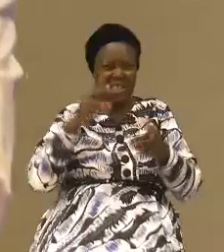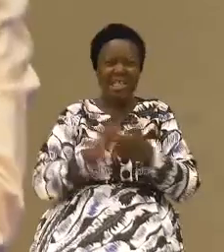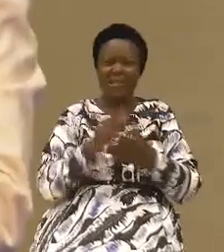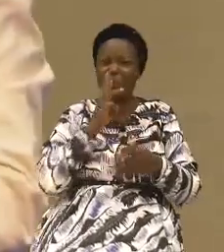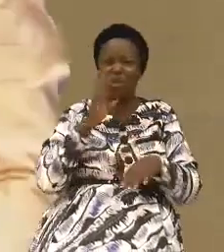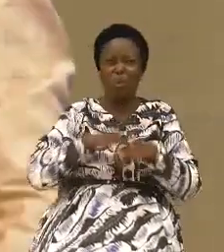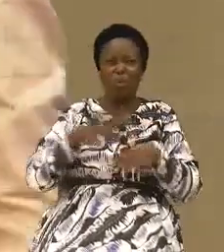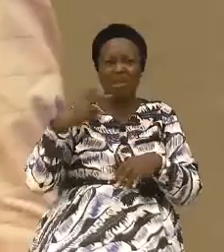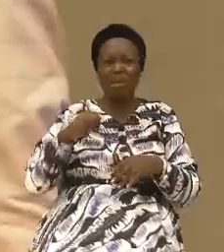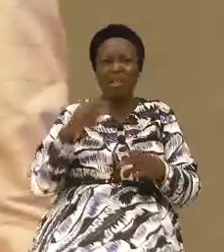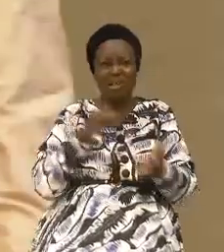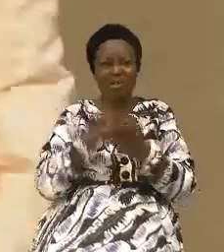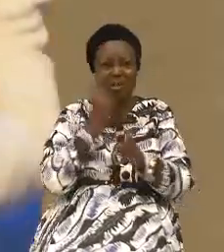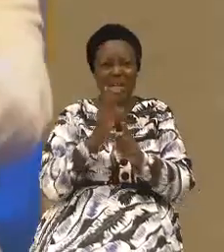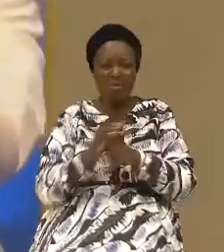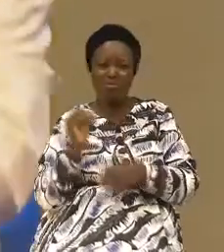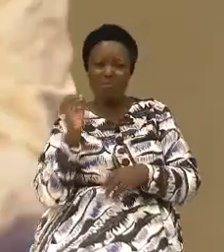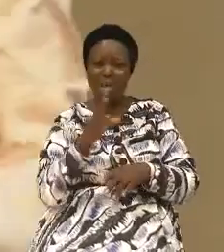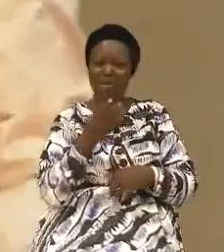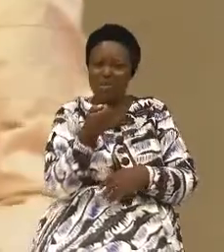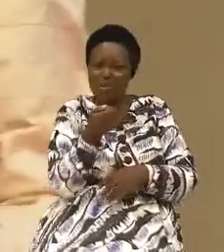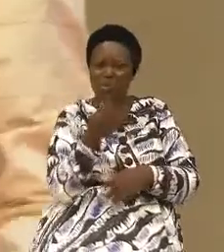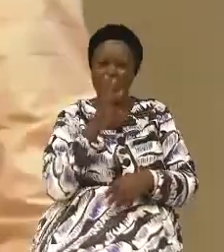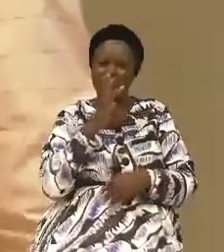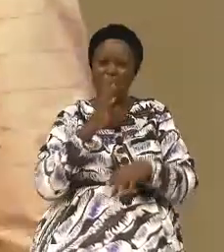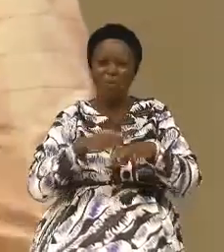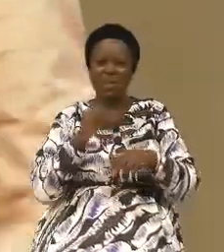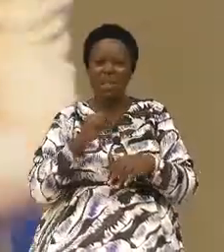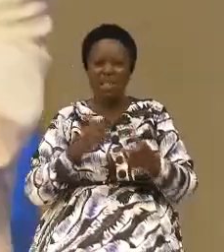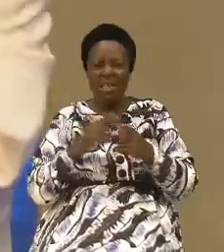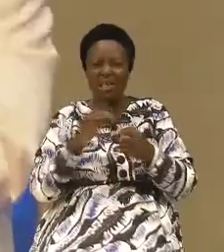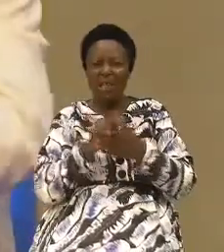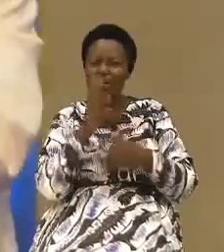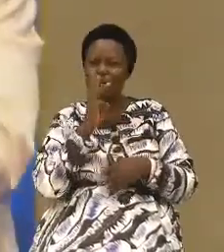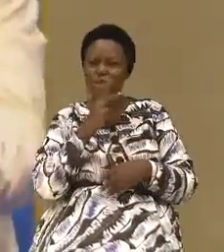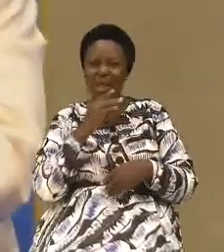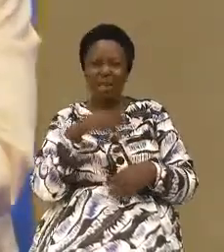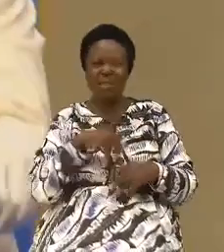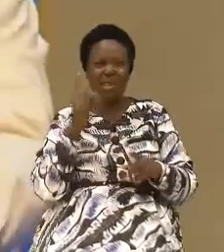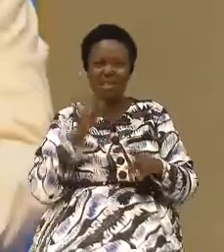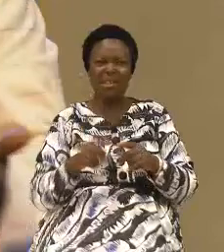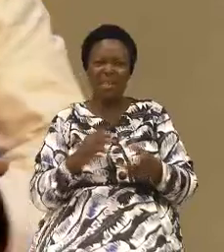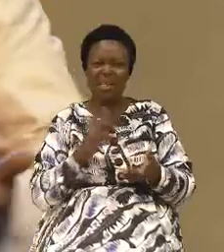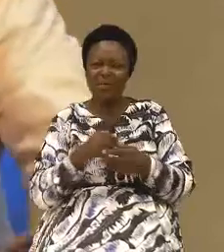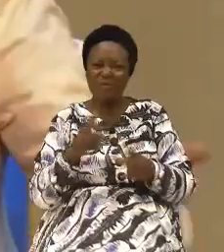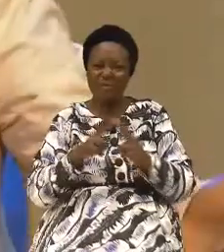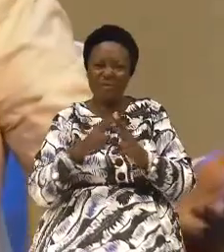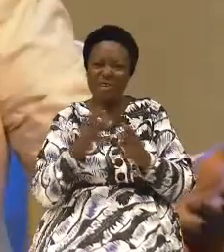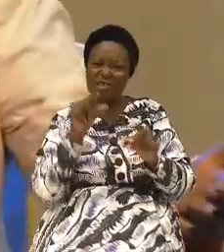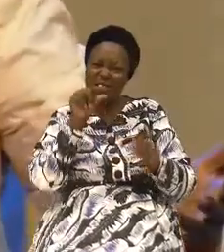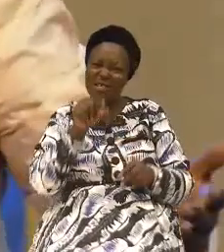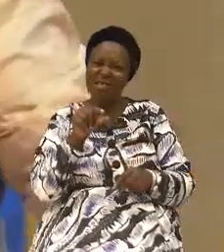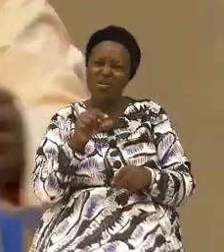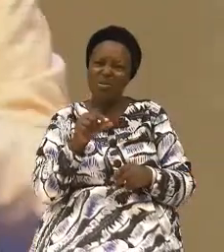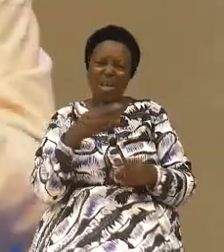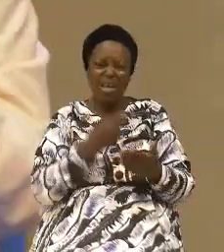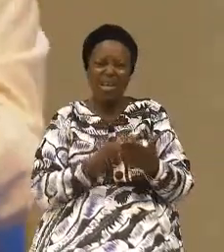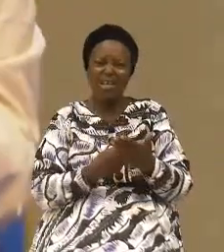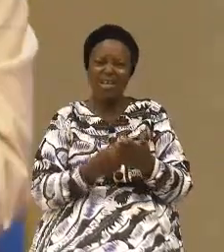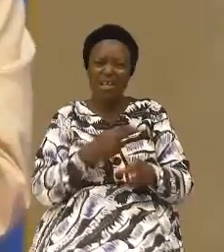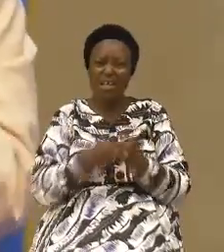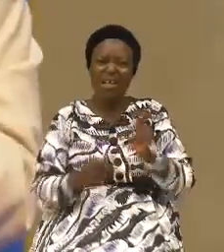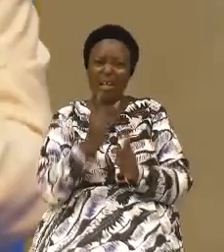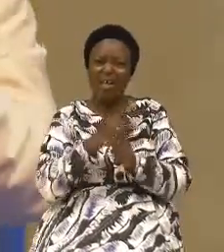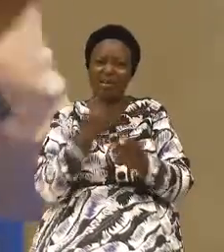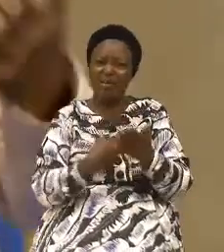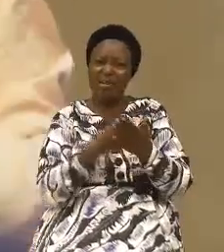just splash water on them, and the water you splash on them is the literal kind of righteousness that they pray